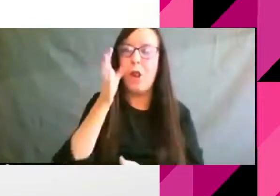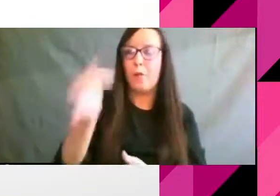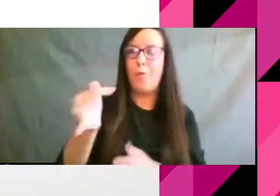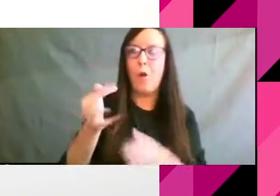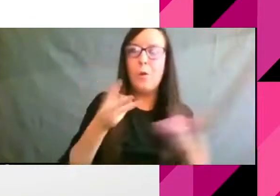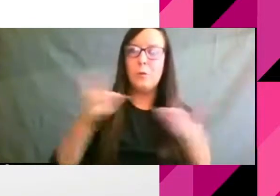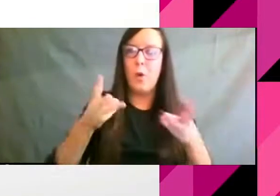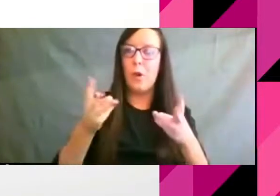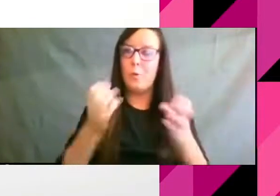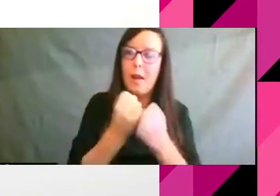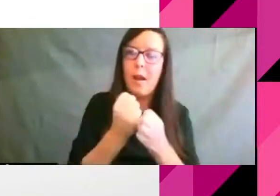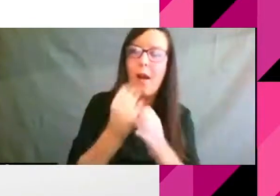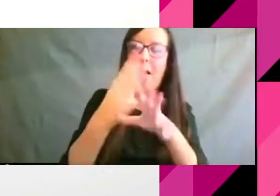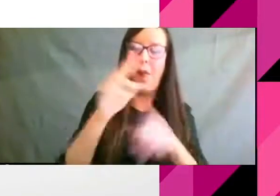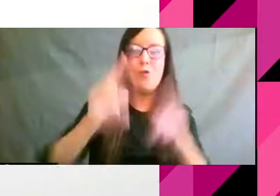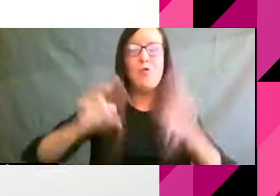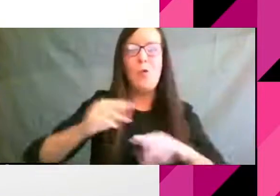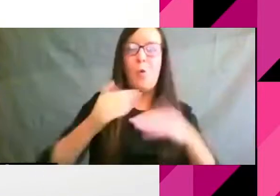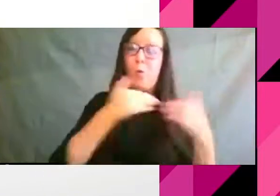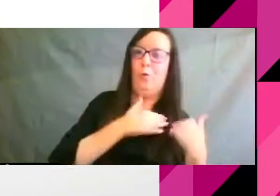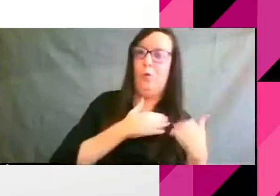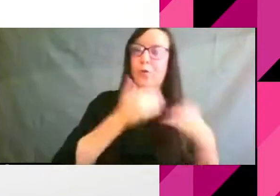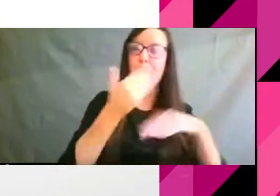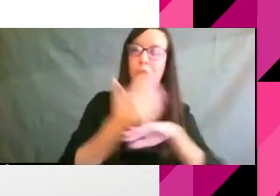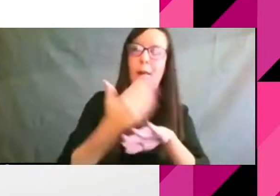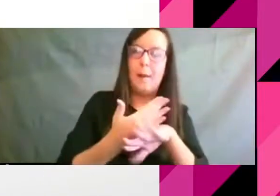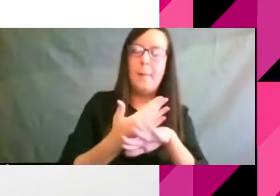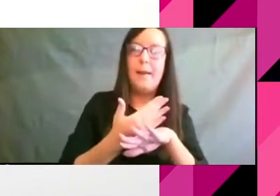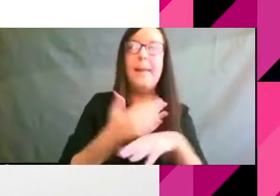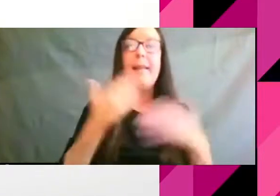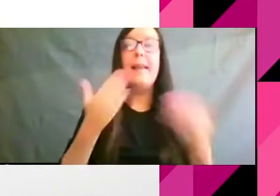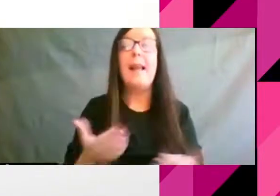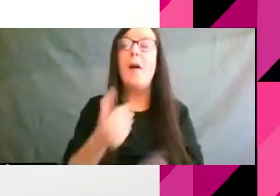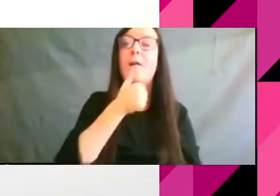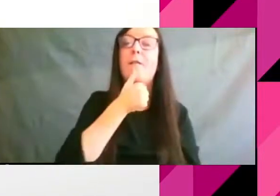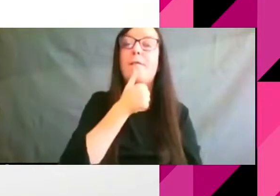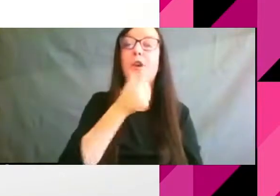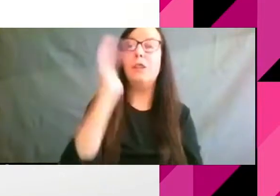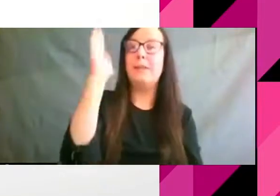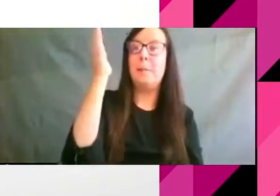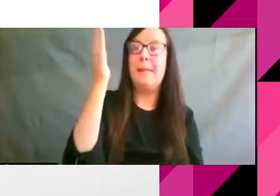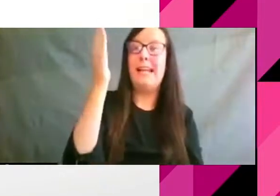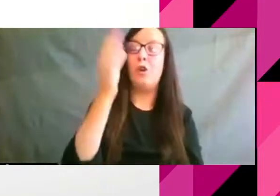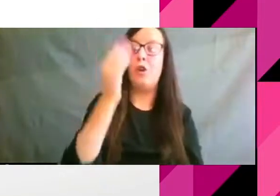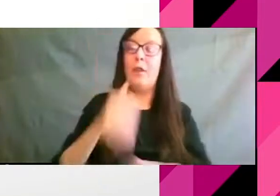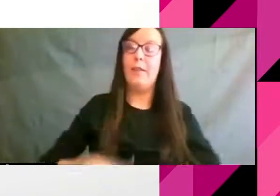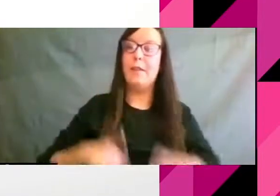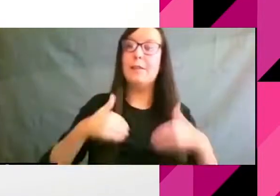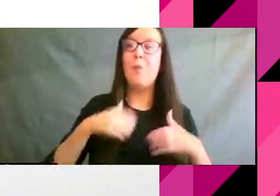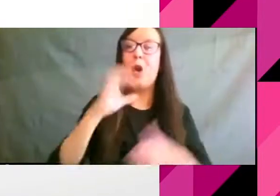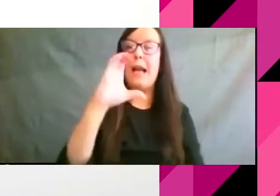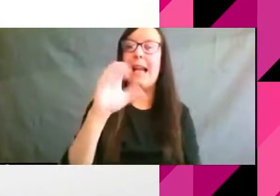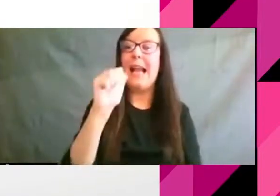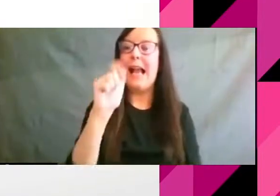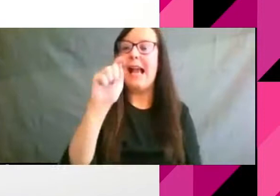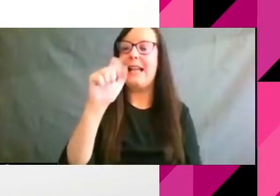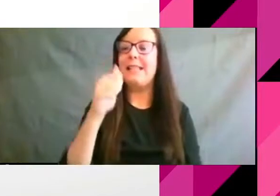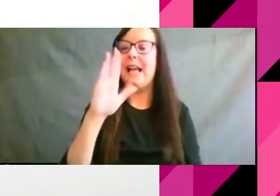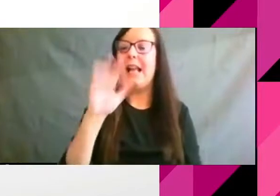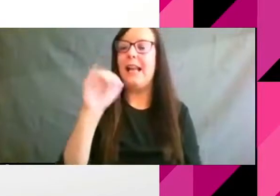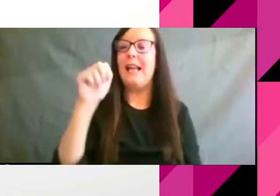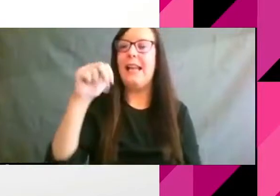role. Now, it gives me great pleasure to welcome our first keynote speaker this morning, Catalina Devandas